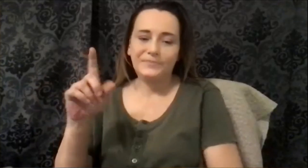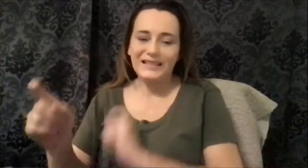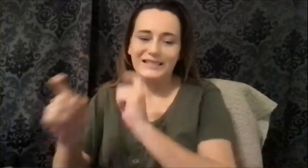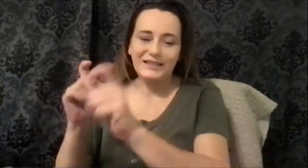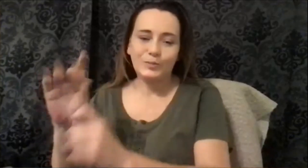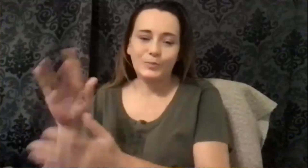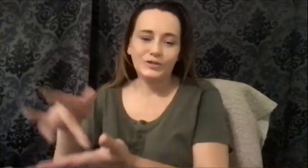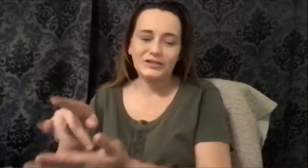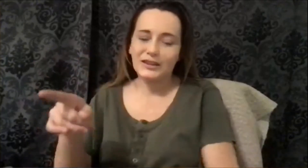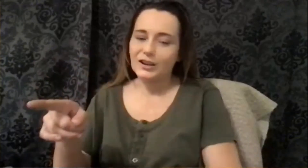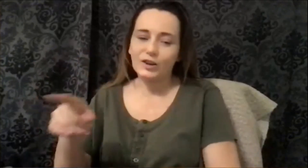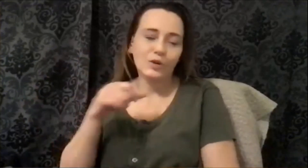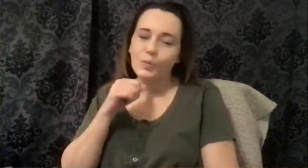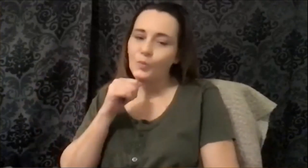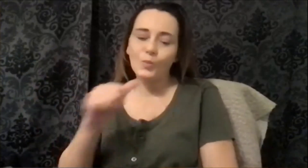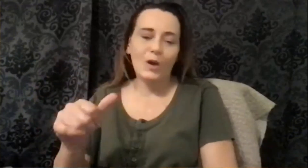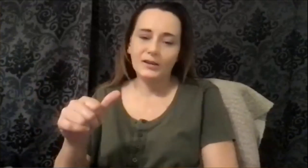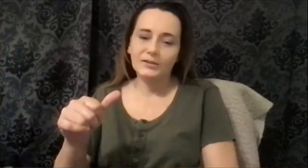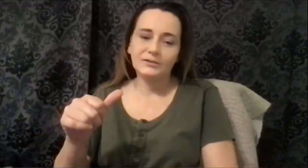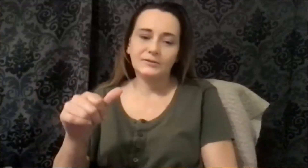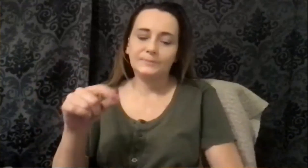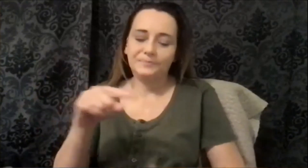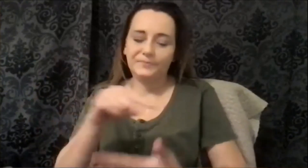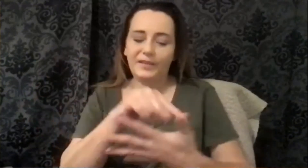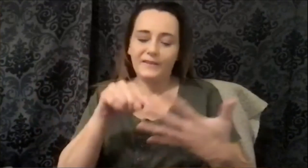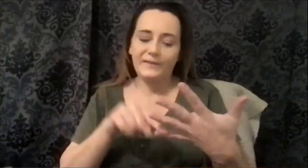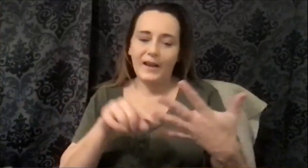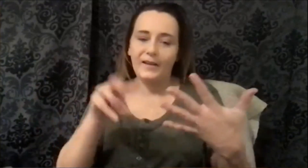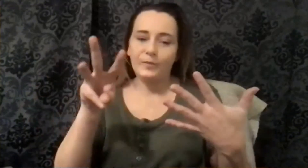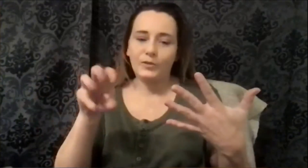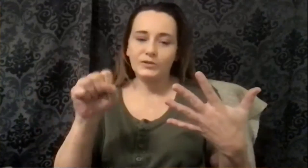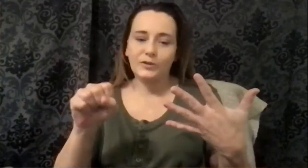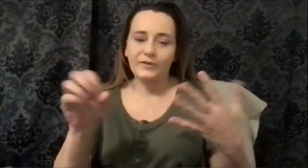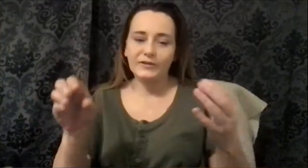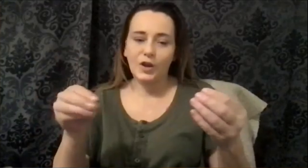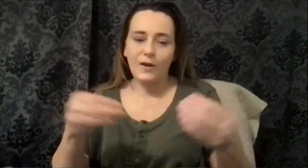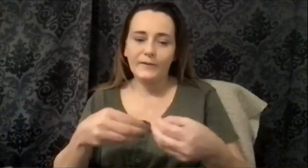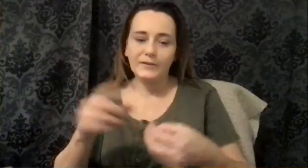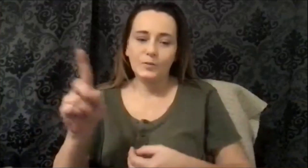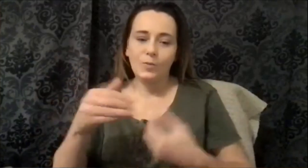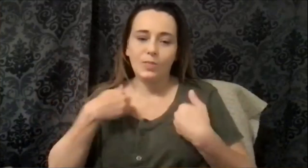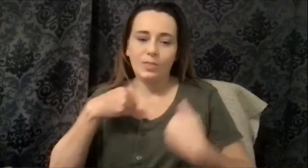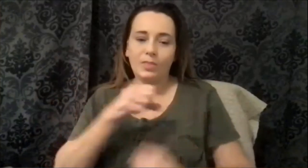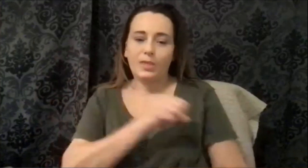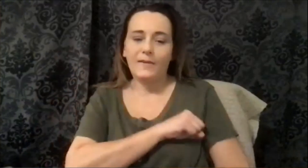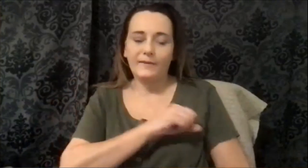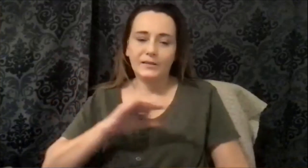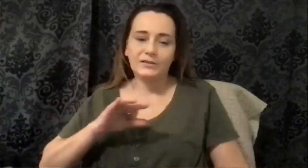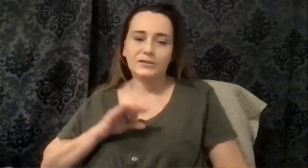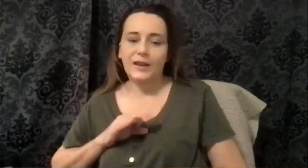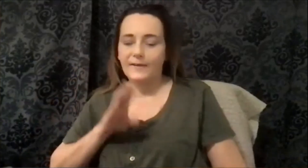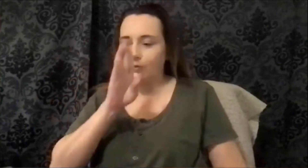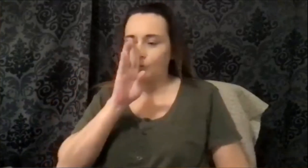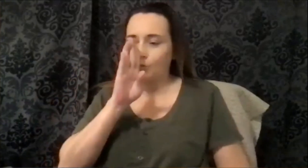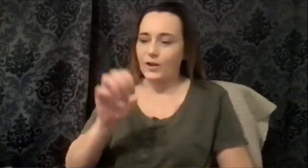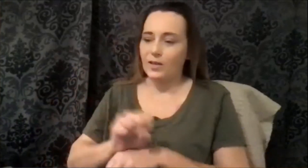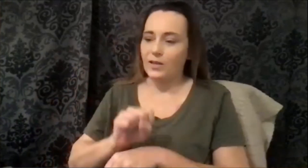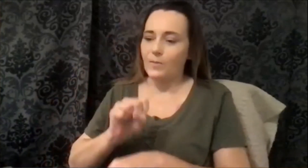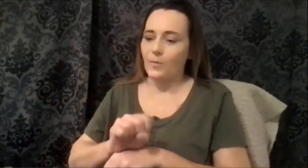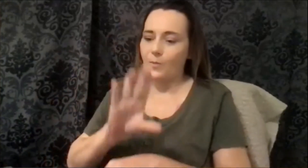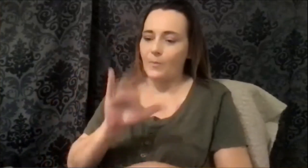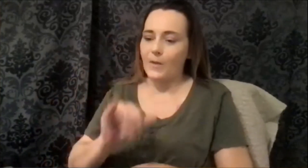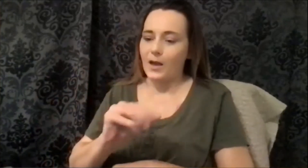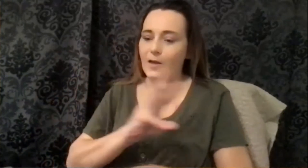but it wasn't it wasn't the 5 World Service offices where there are staff directly employed by the World Board.